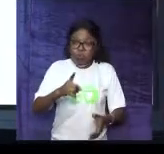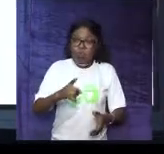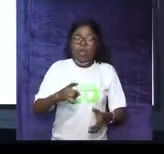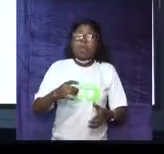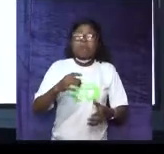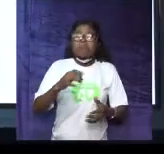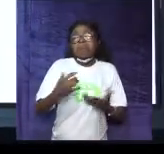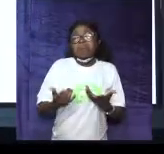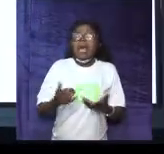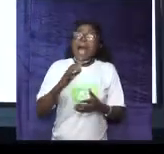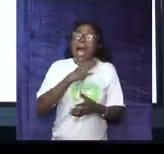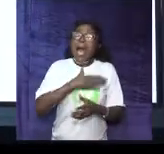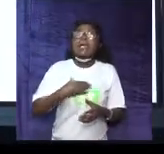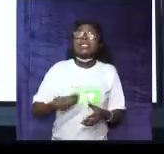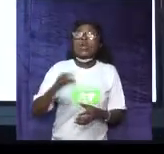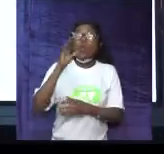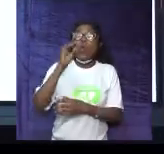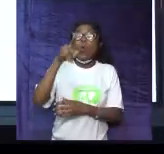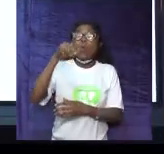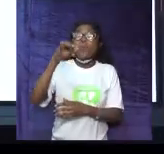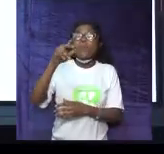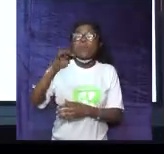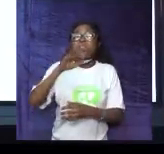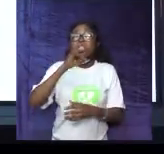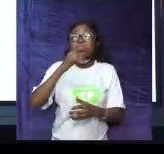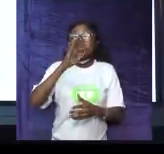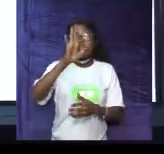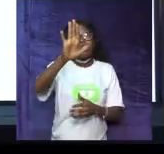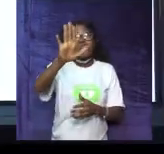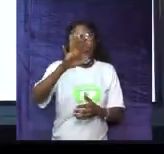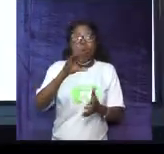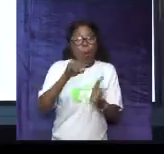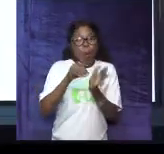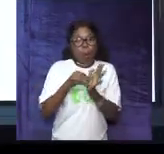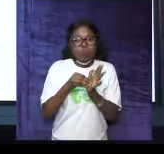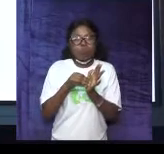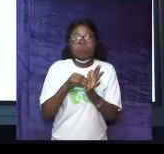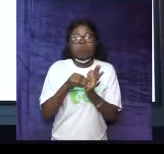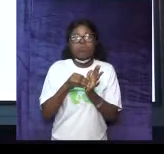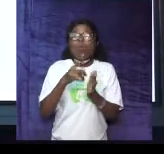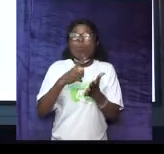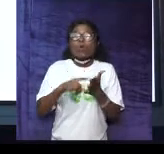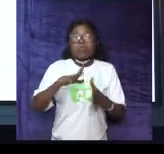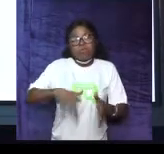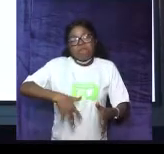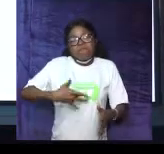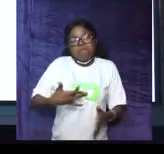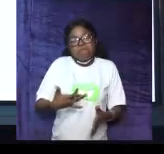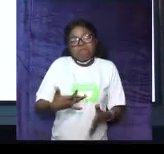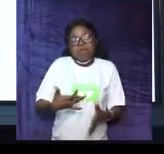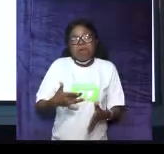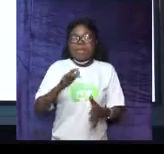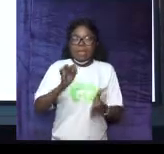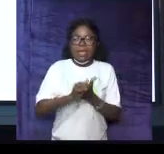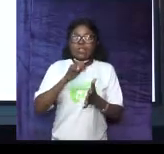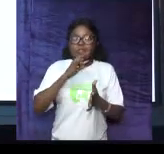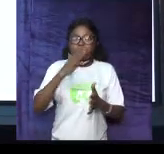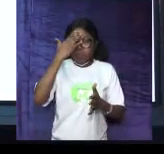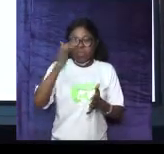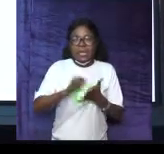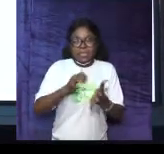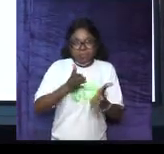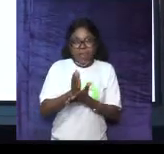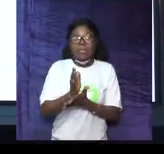is what you may think is true and somebody else might say it is not true. So let's play the